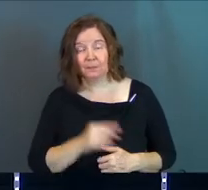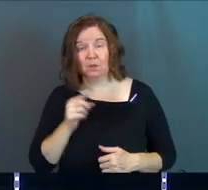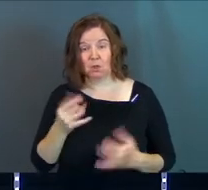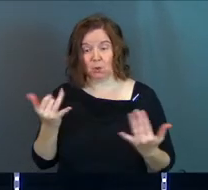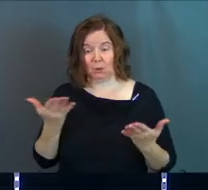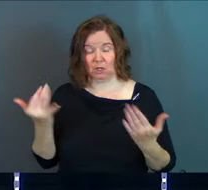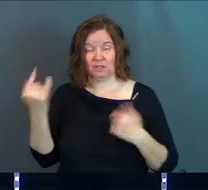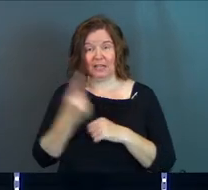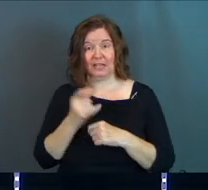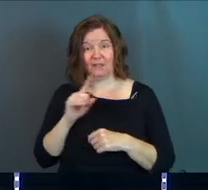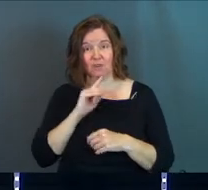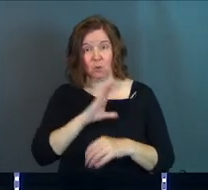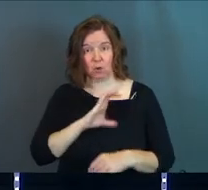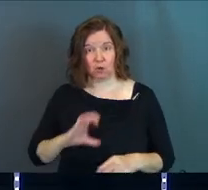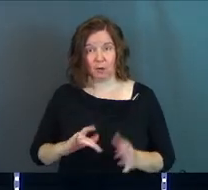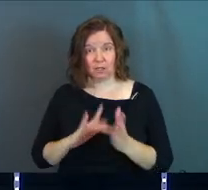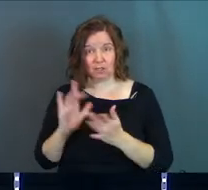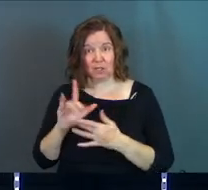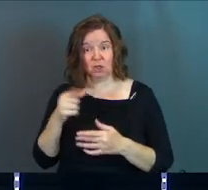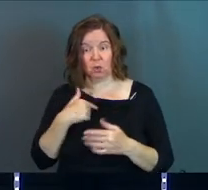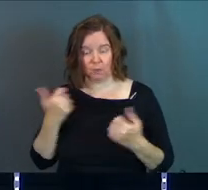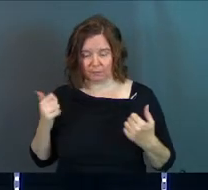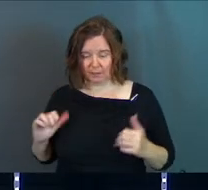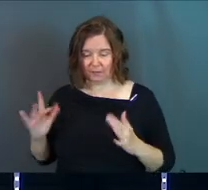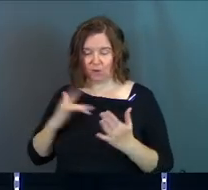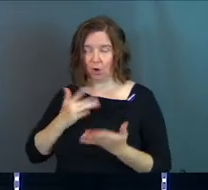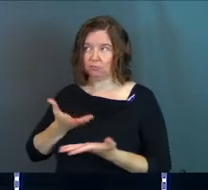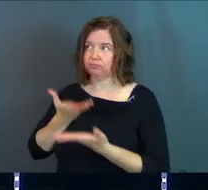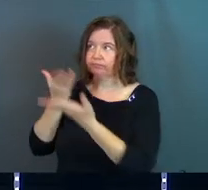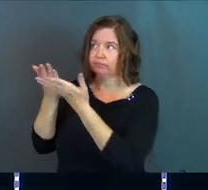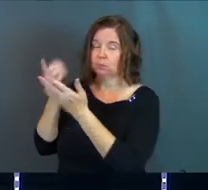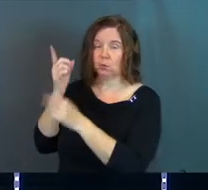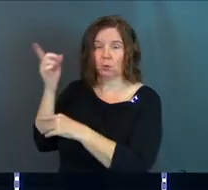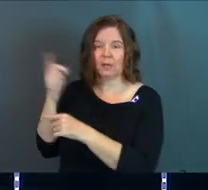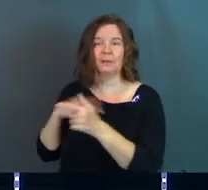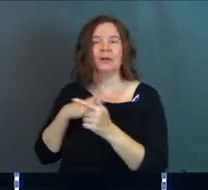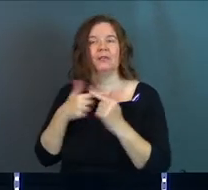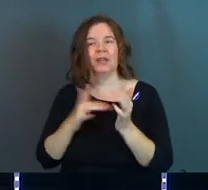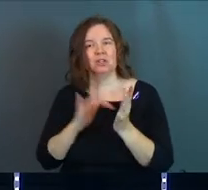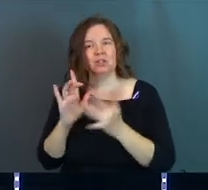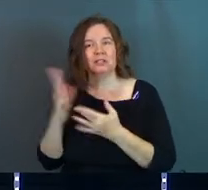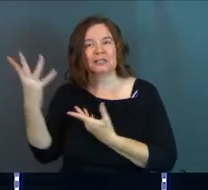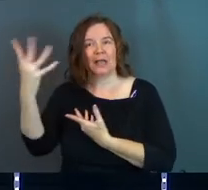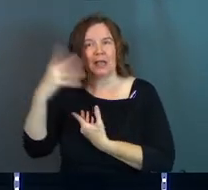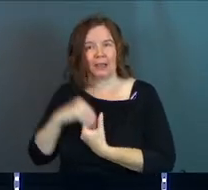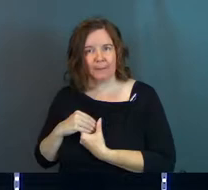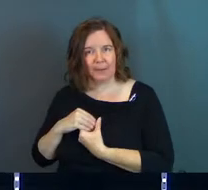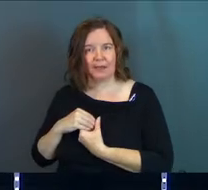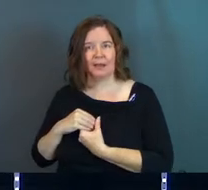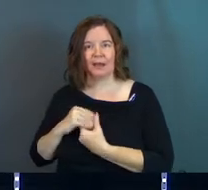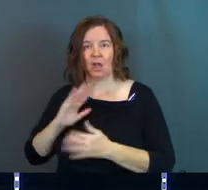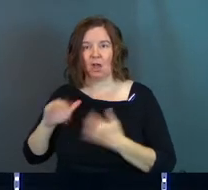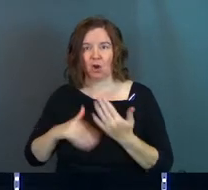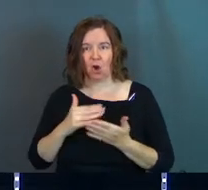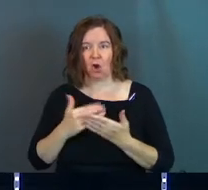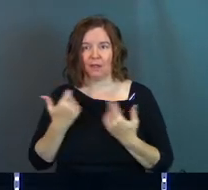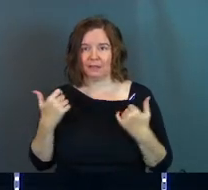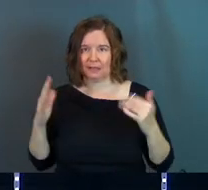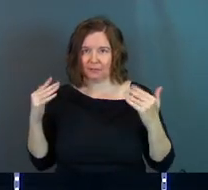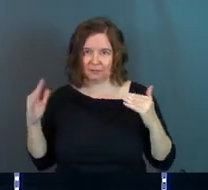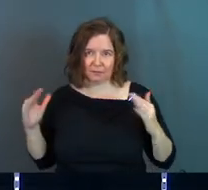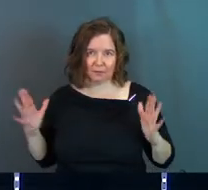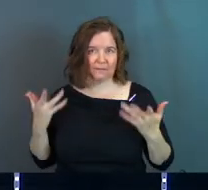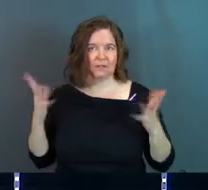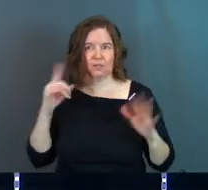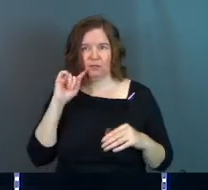here today, if you are in Christ Jesus and you've given your heart to him, then Jesus came in and he did all the other sacrifices for